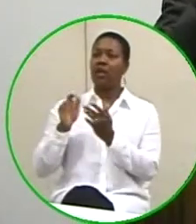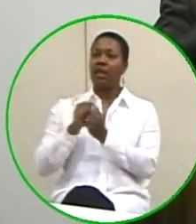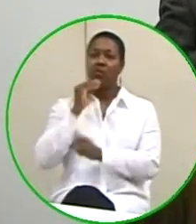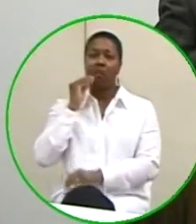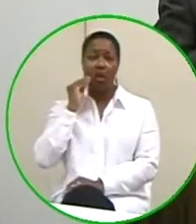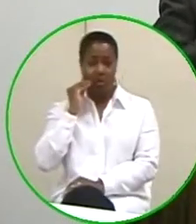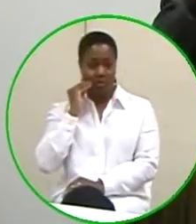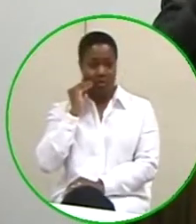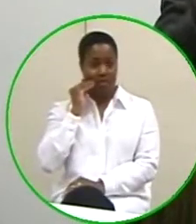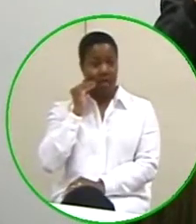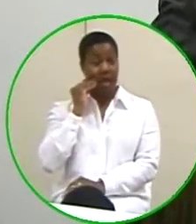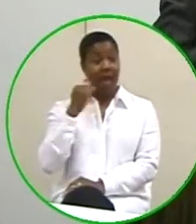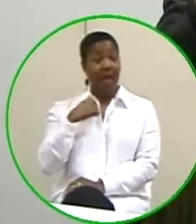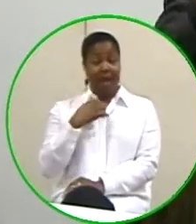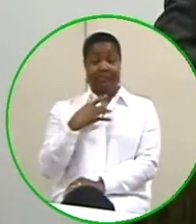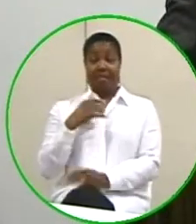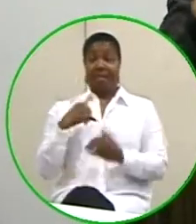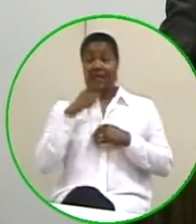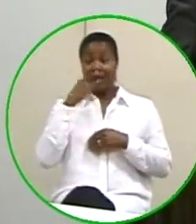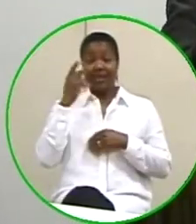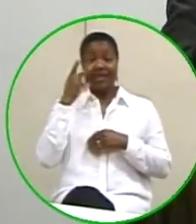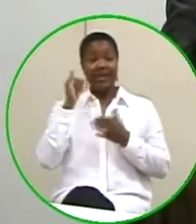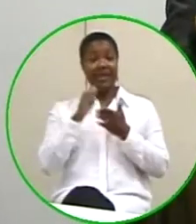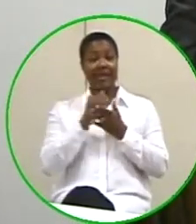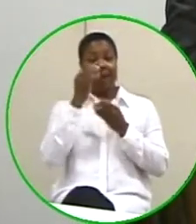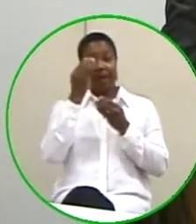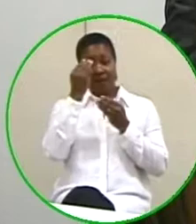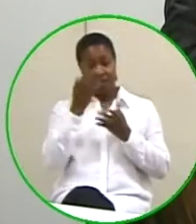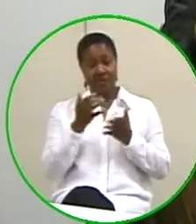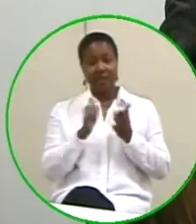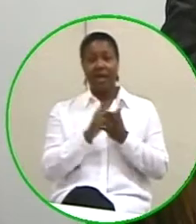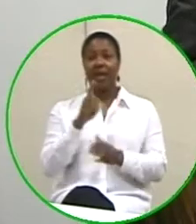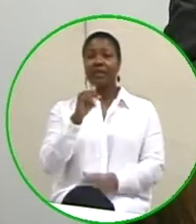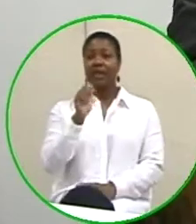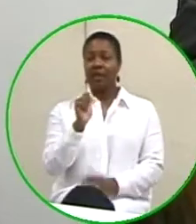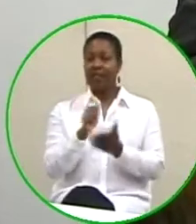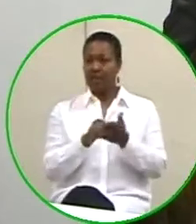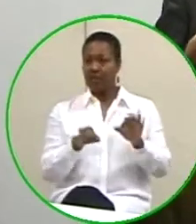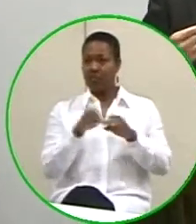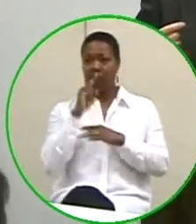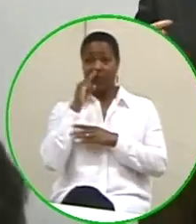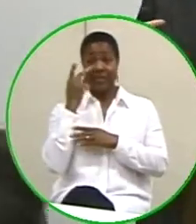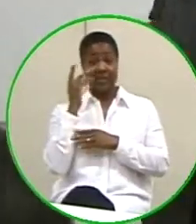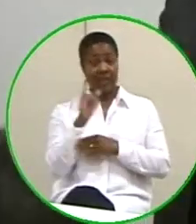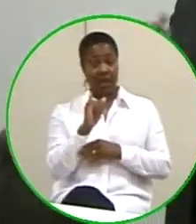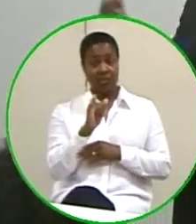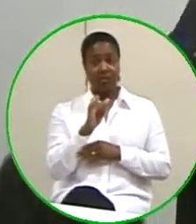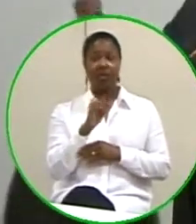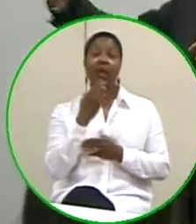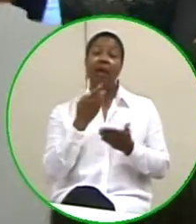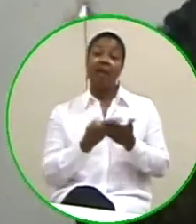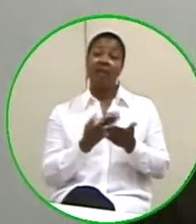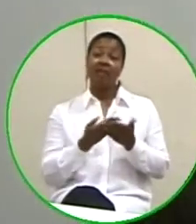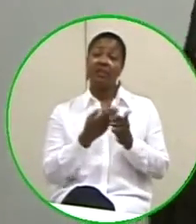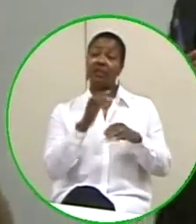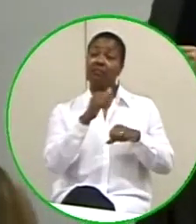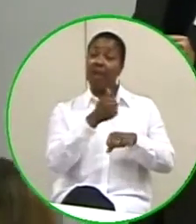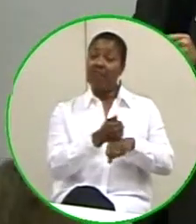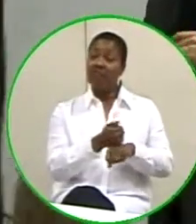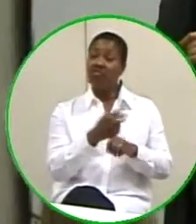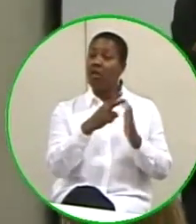really like having the kids see their data. I think that's important and valuable. Evidence-based in reading, growth,